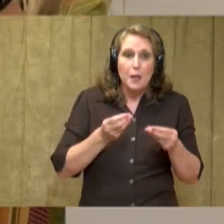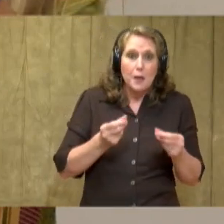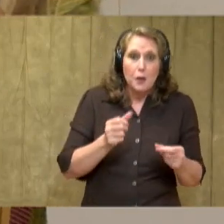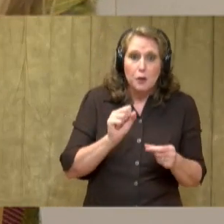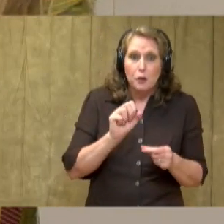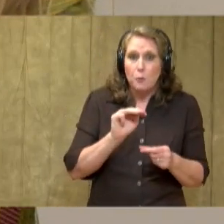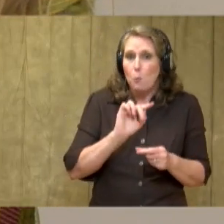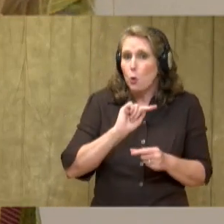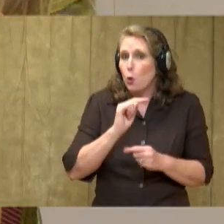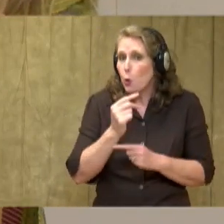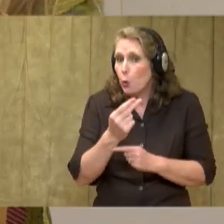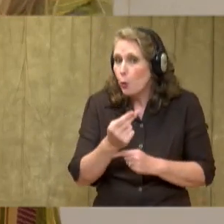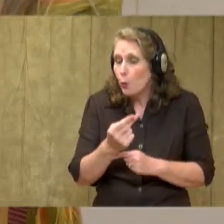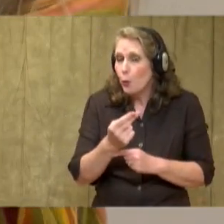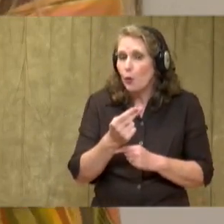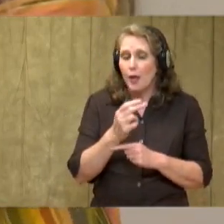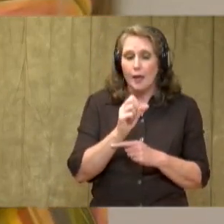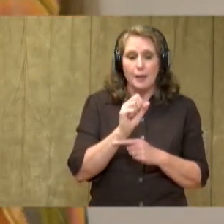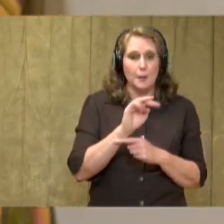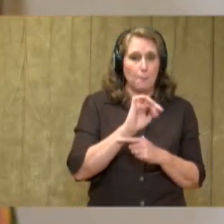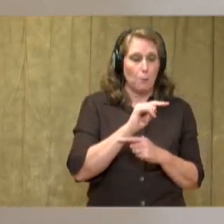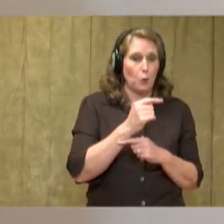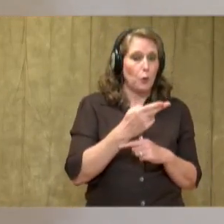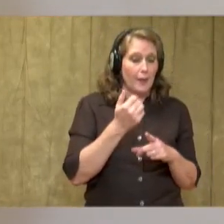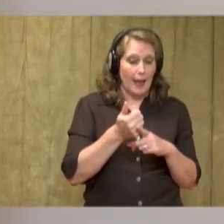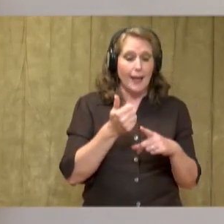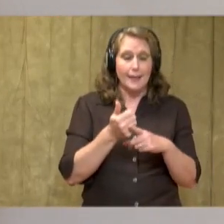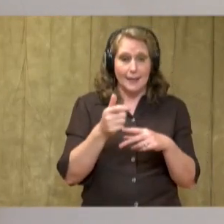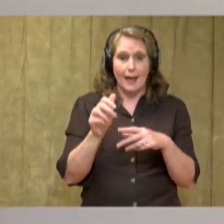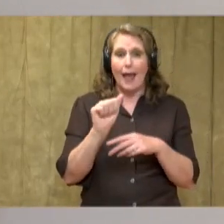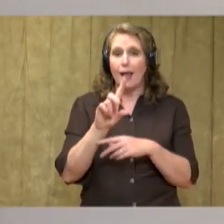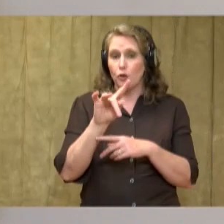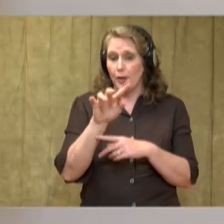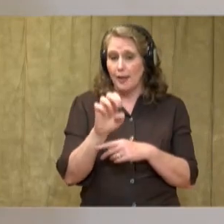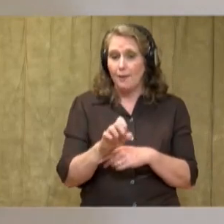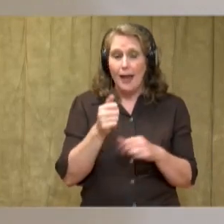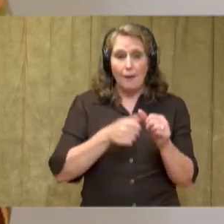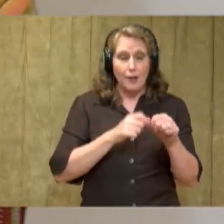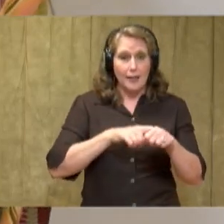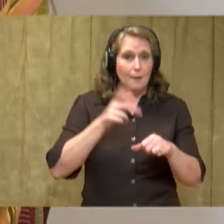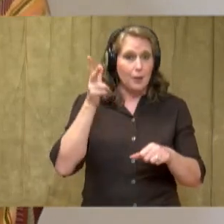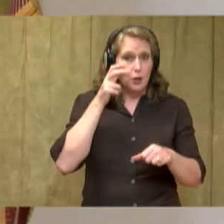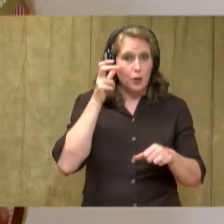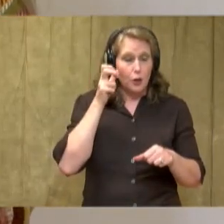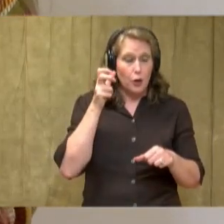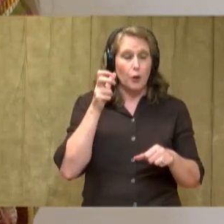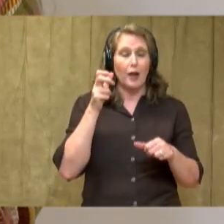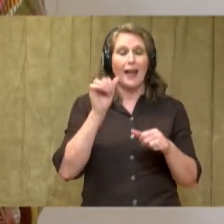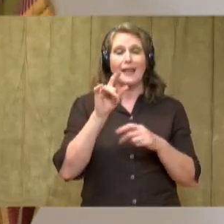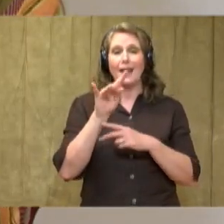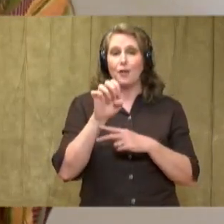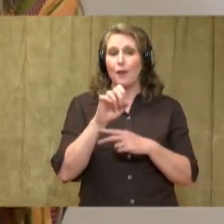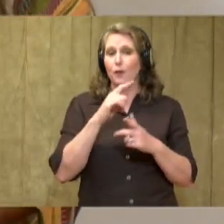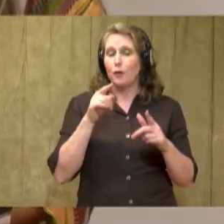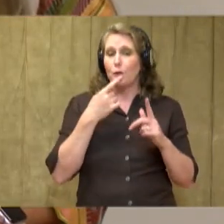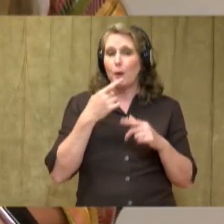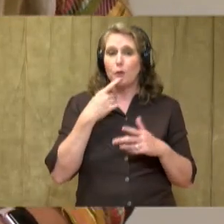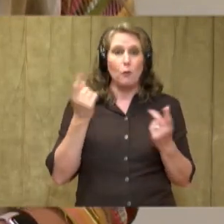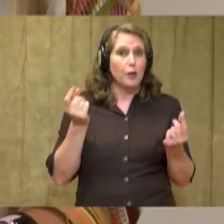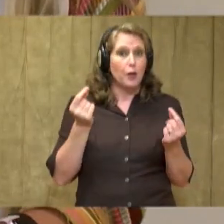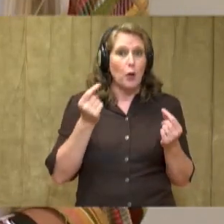salsa. So the word smooth is an adjective. That's right. And remember, every time you hear an adjective, you use